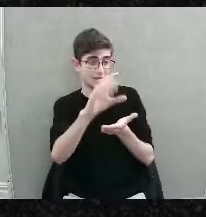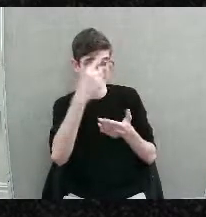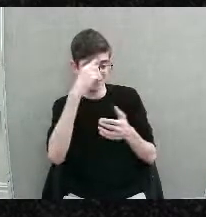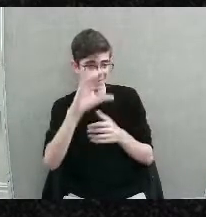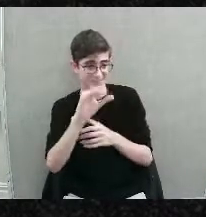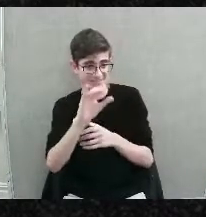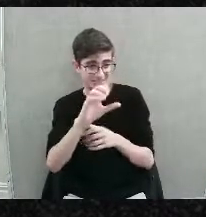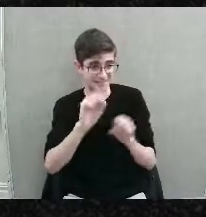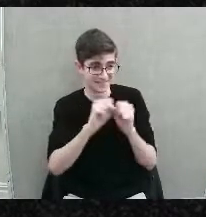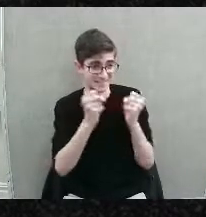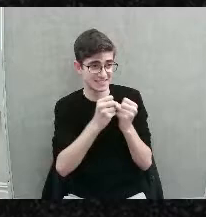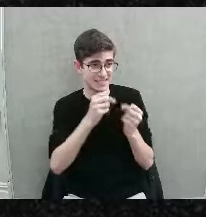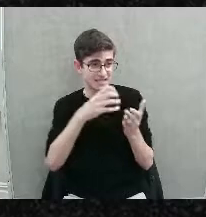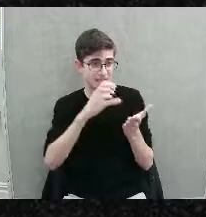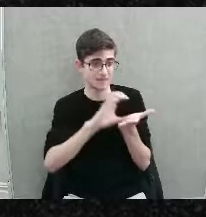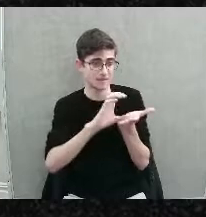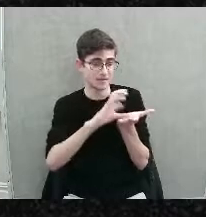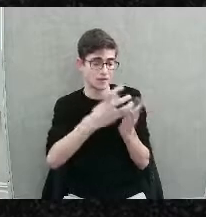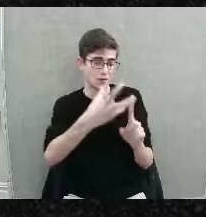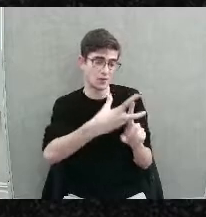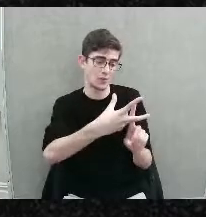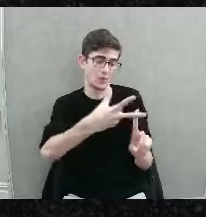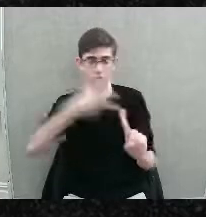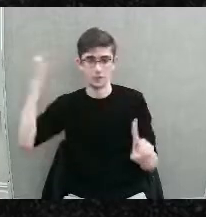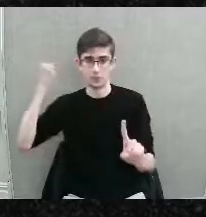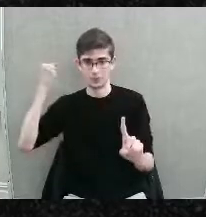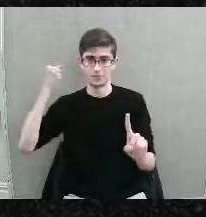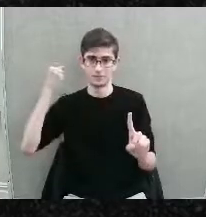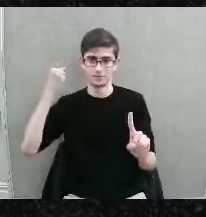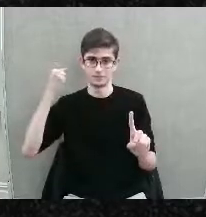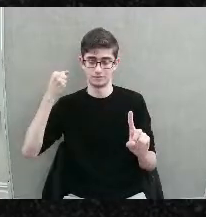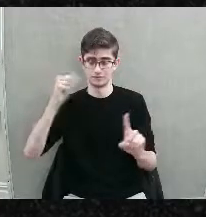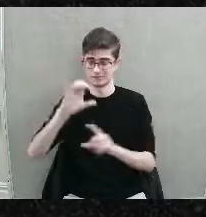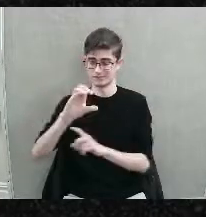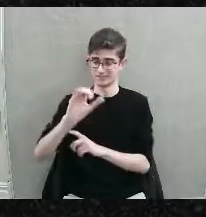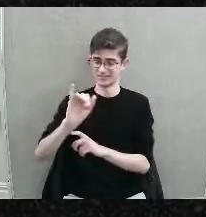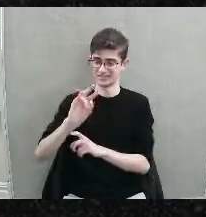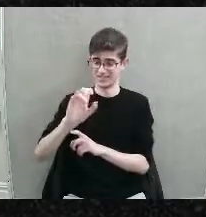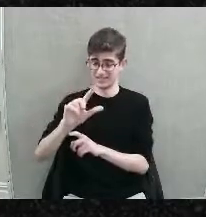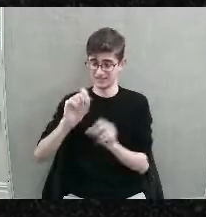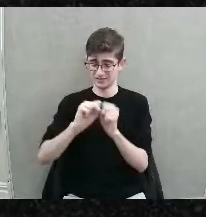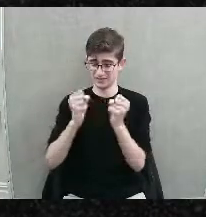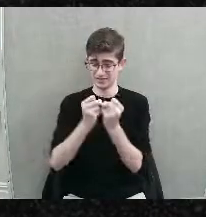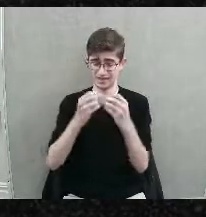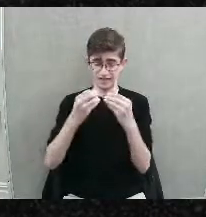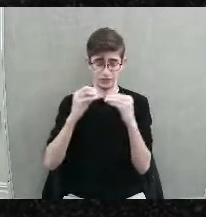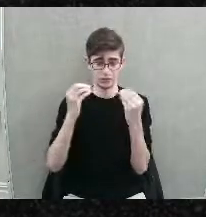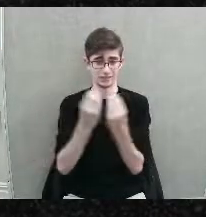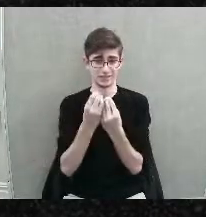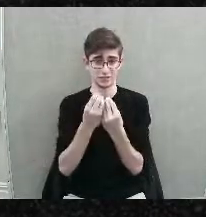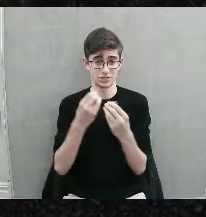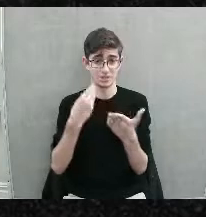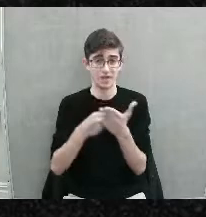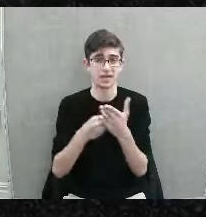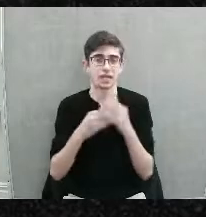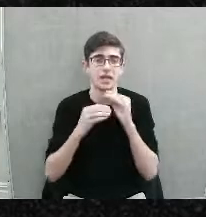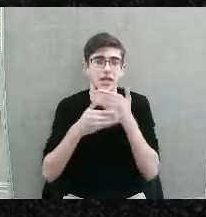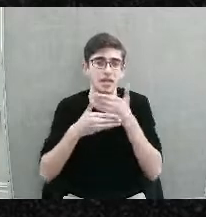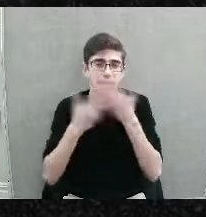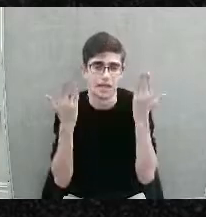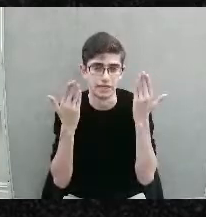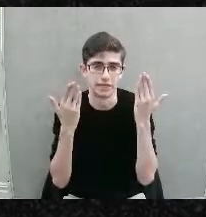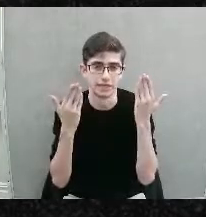organizations. There is no funding in Mexico for any civil society organization. And